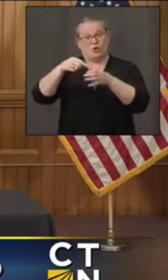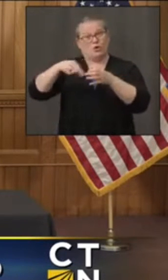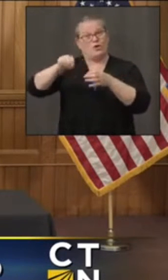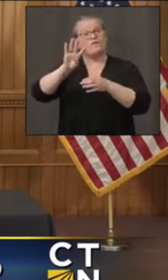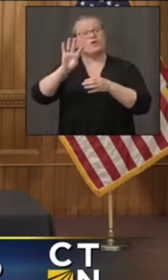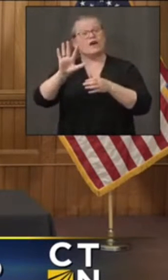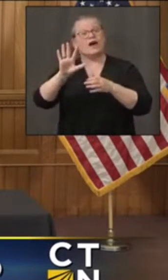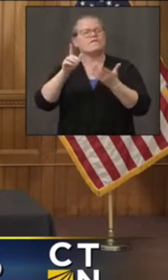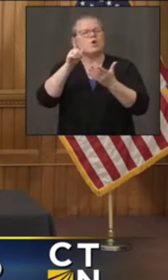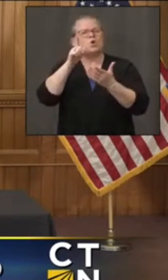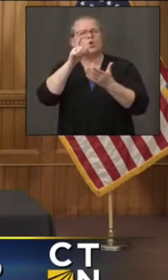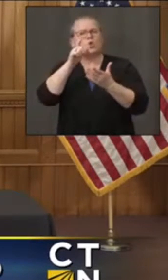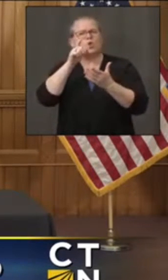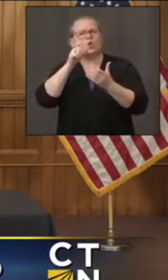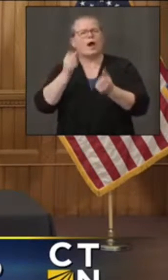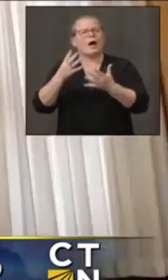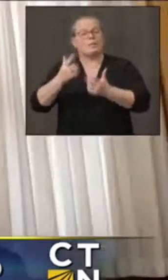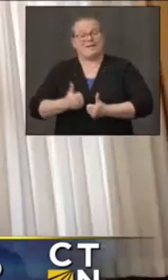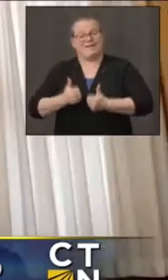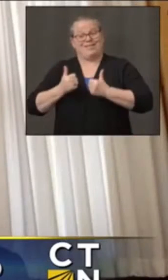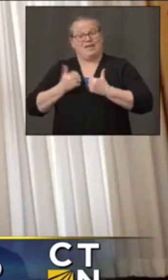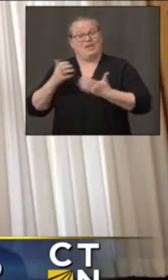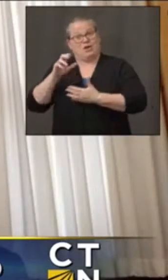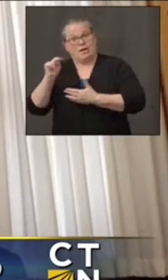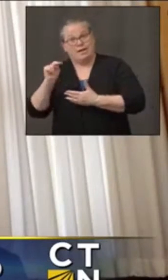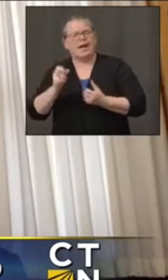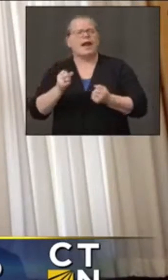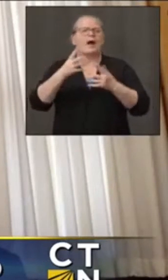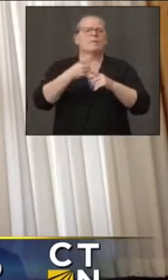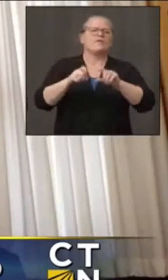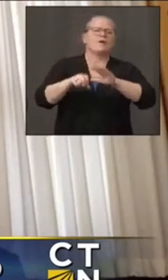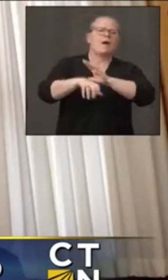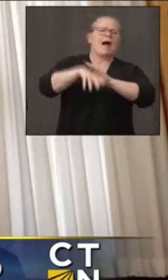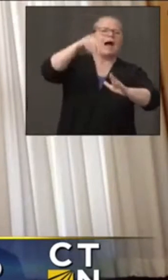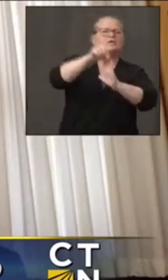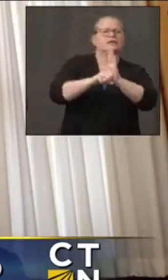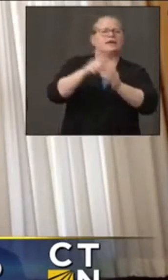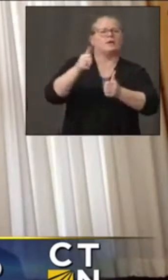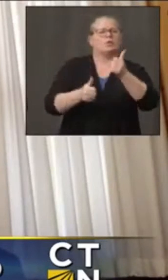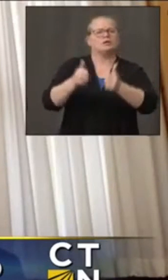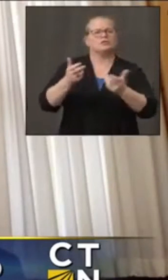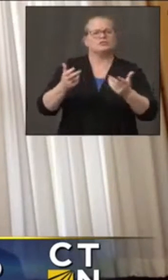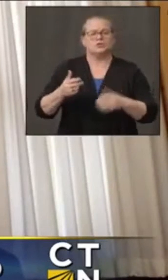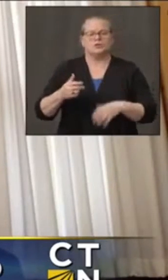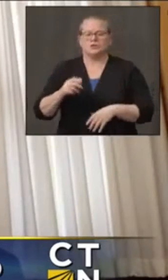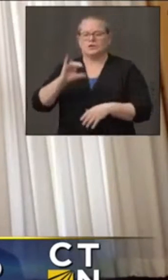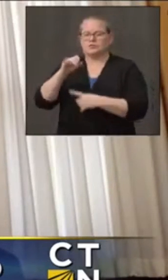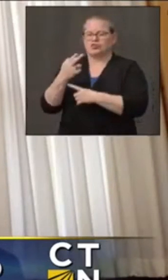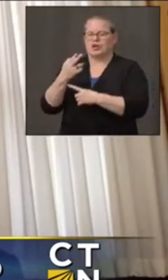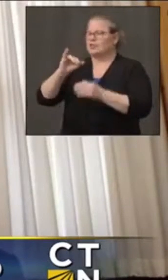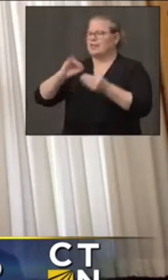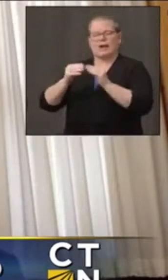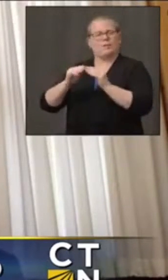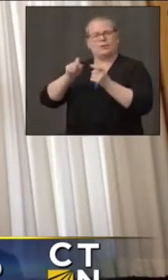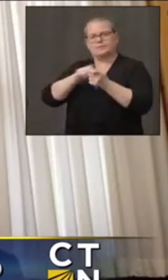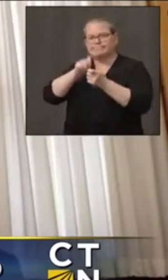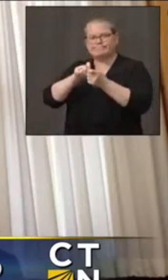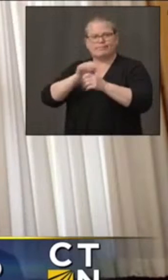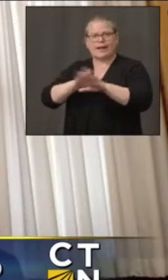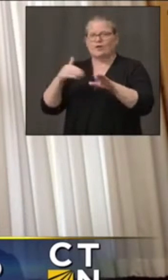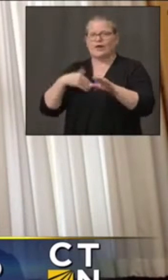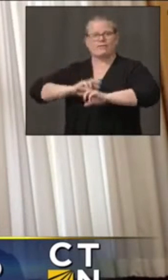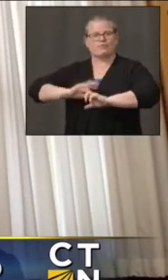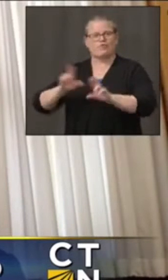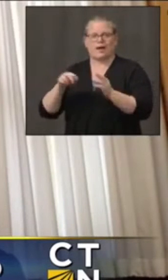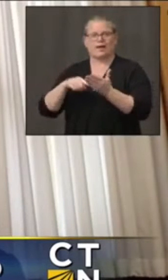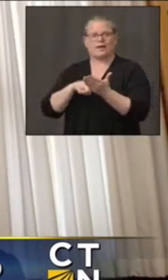You got that, Joe? We do. I don't have it at hand. It's mostly Connecticut residents, but we can get you that breakdown